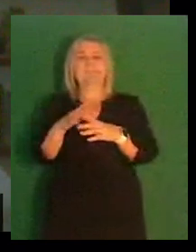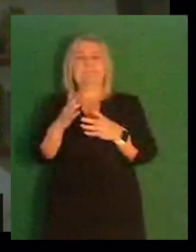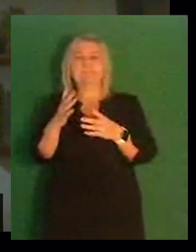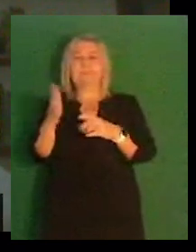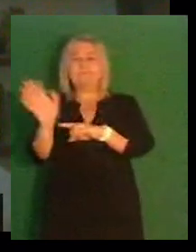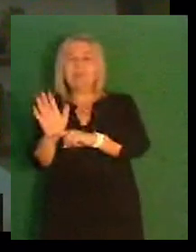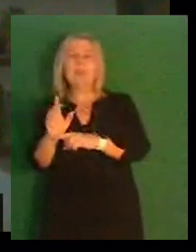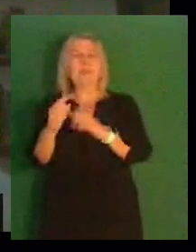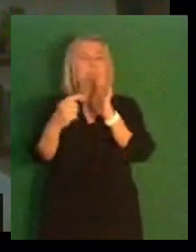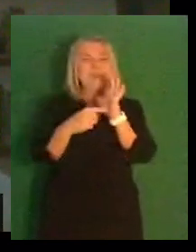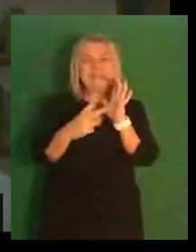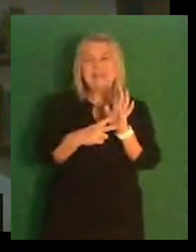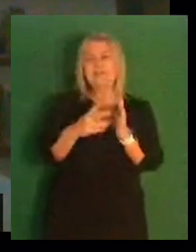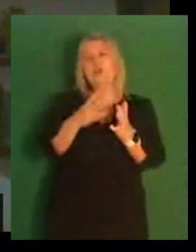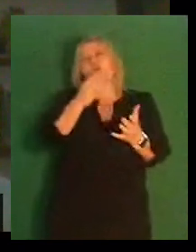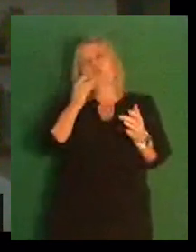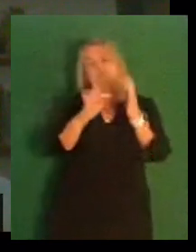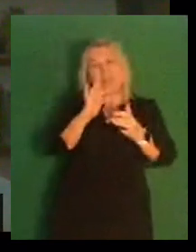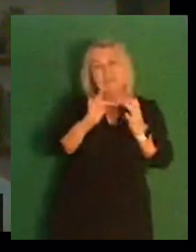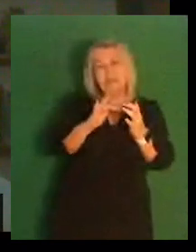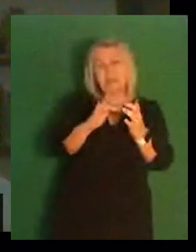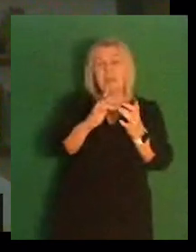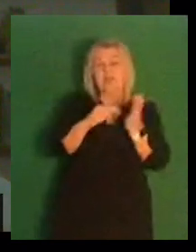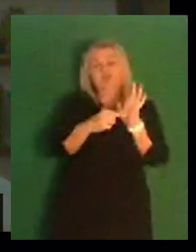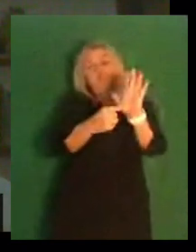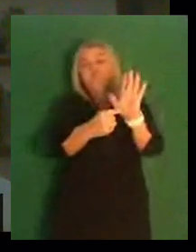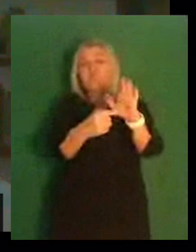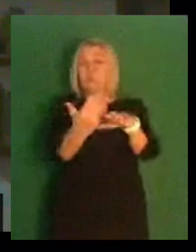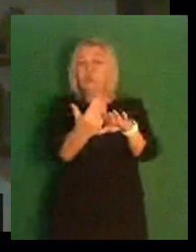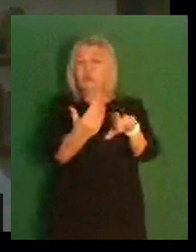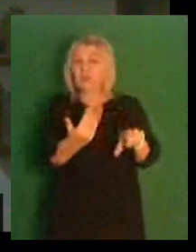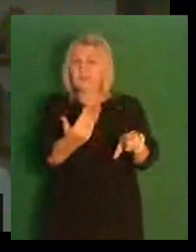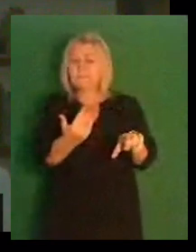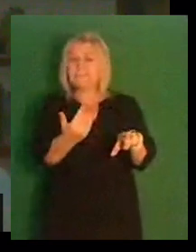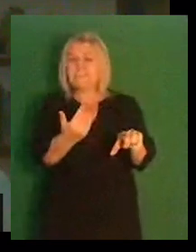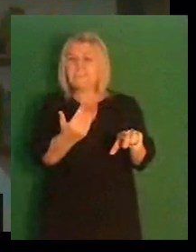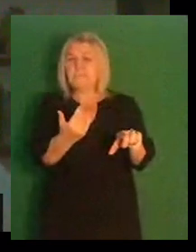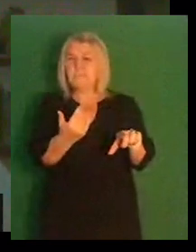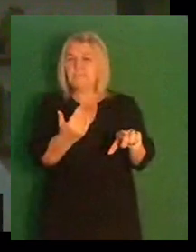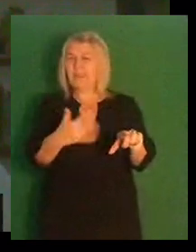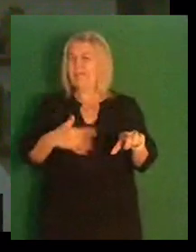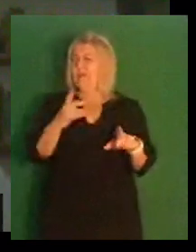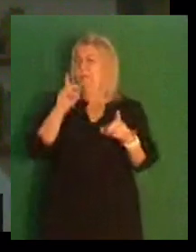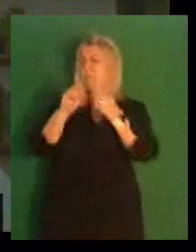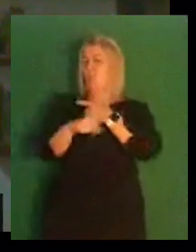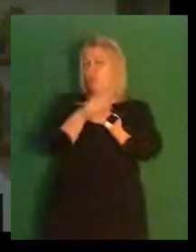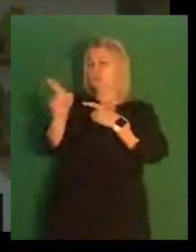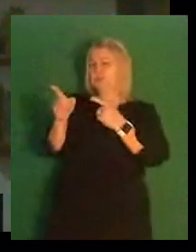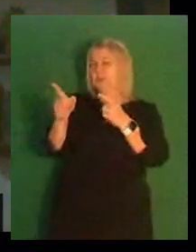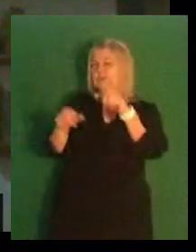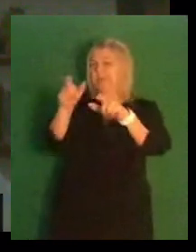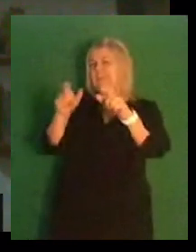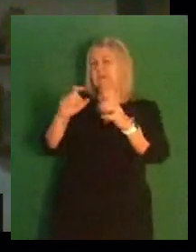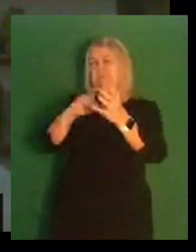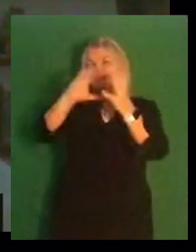of the internet to share work, it's not, you know, there's a huge majority of our population who aren't going to be able to